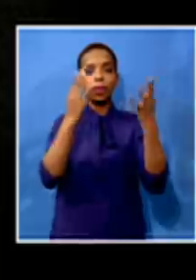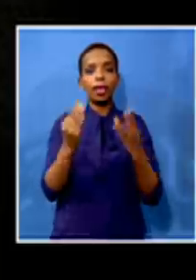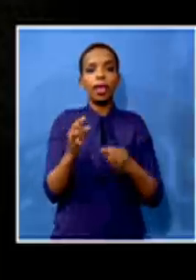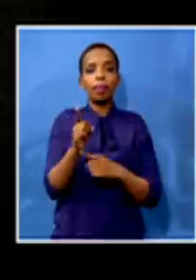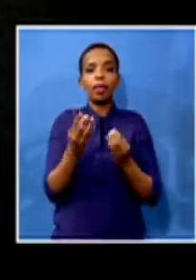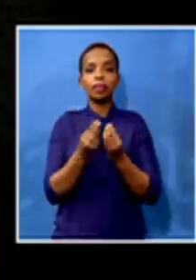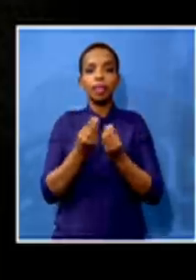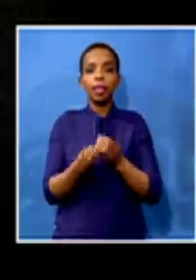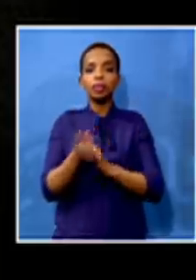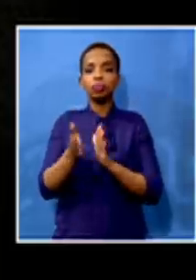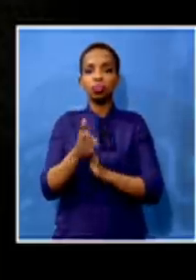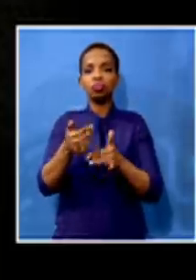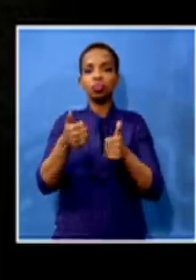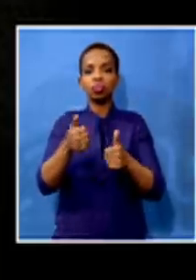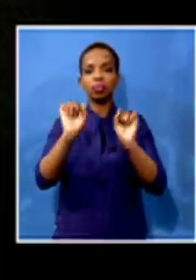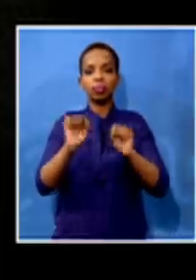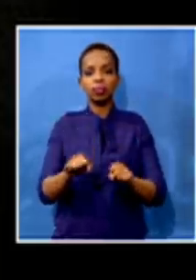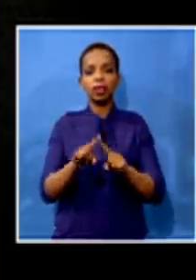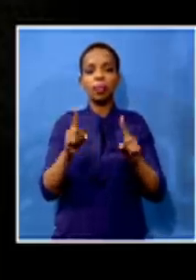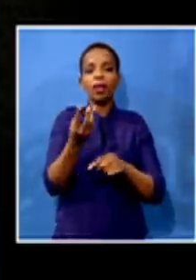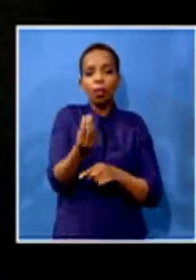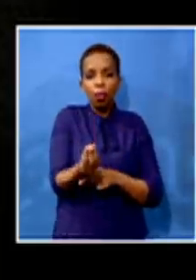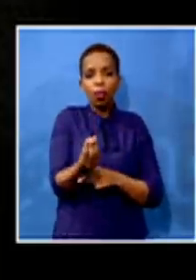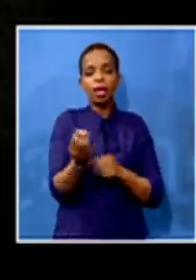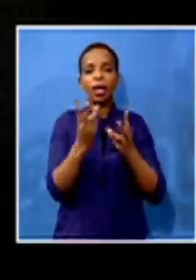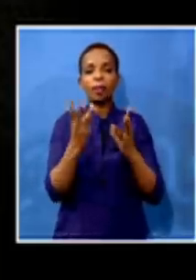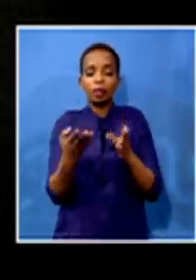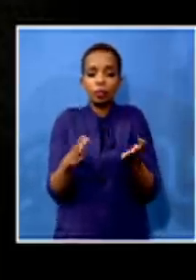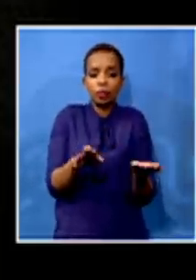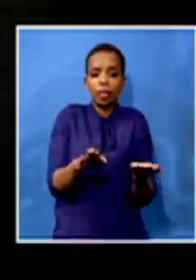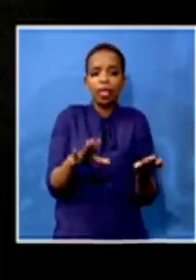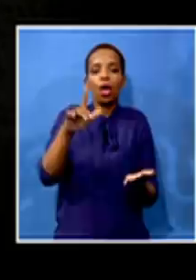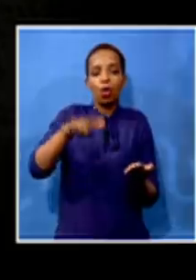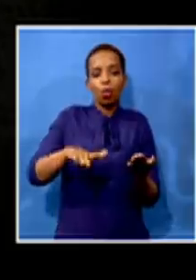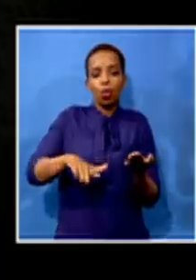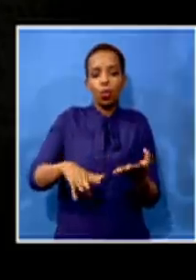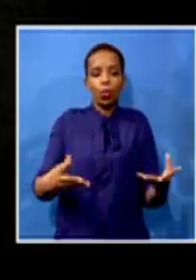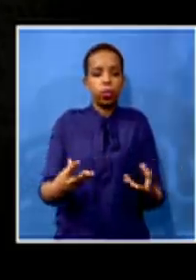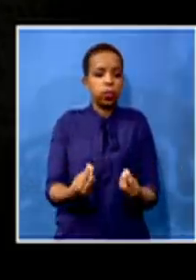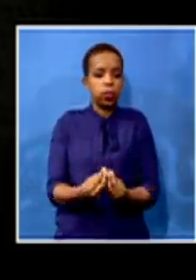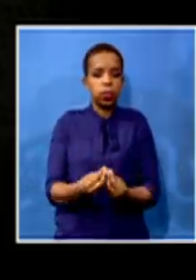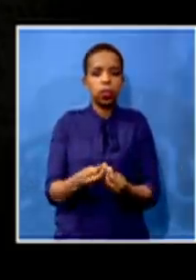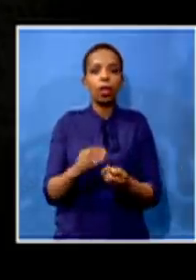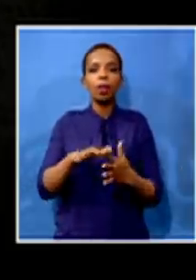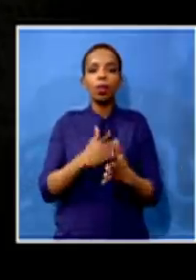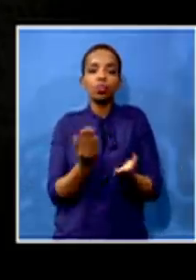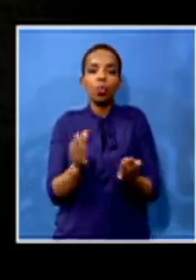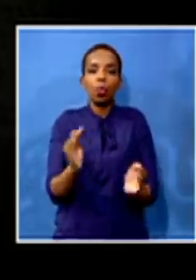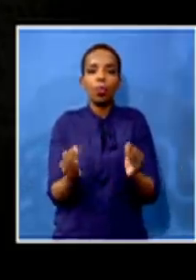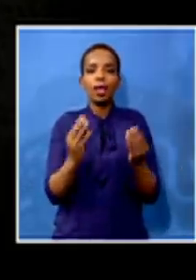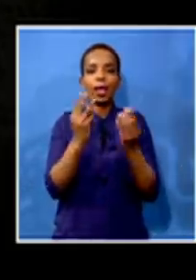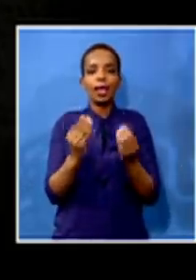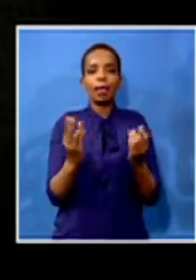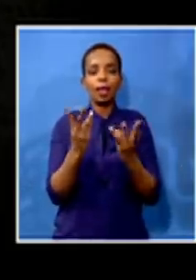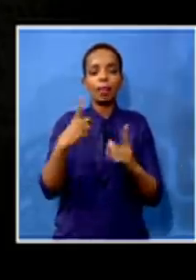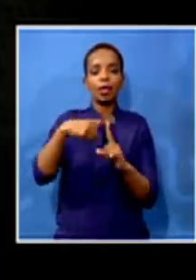right. Their number of deaths are the lowest, if you compare for the number of cases that they have. So the